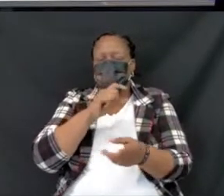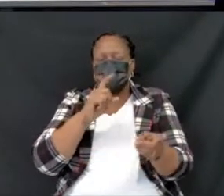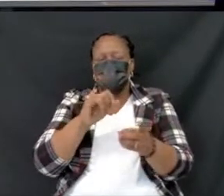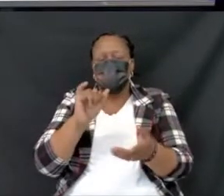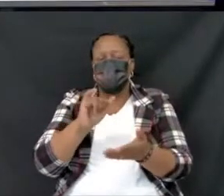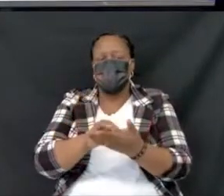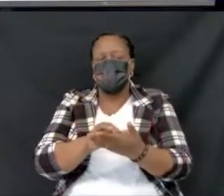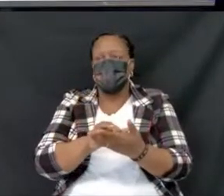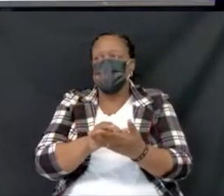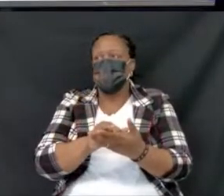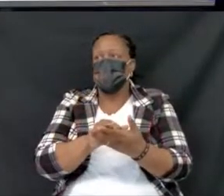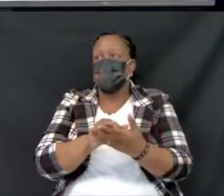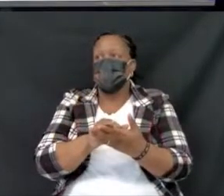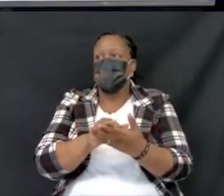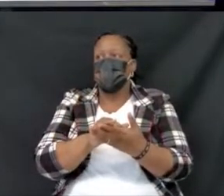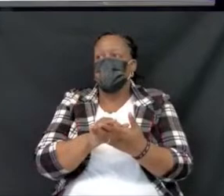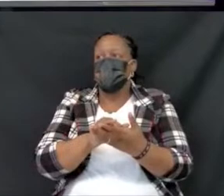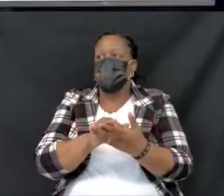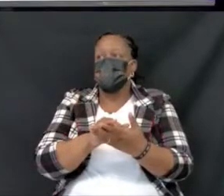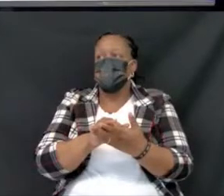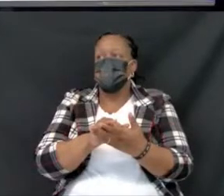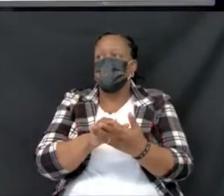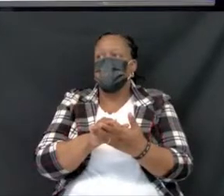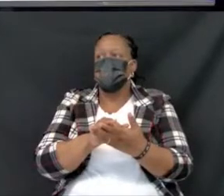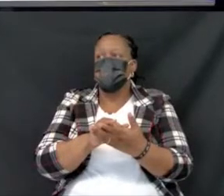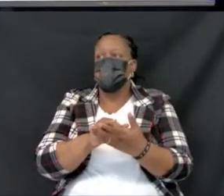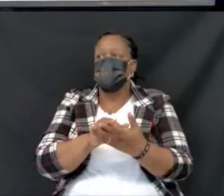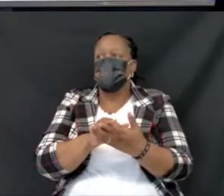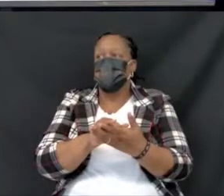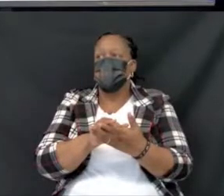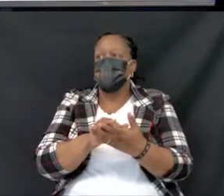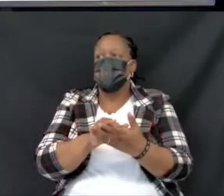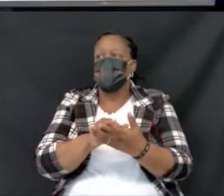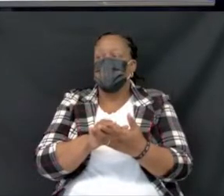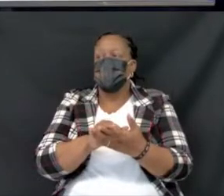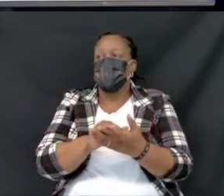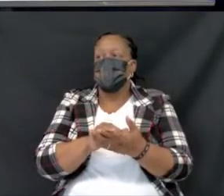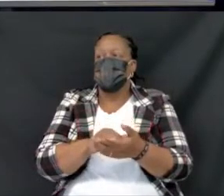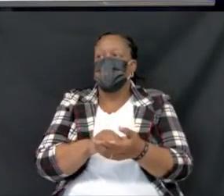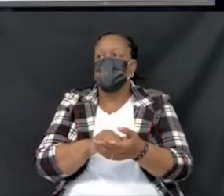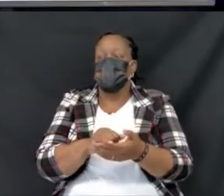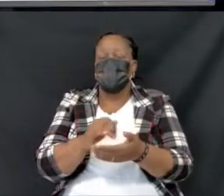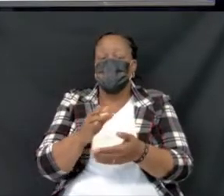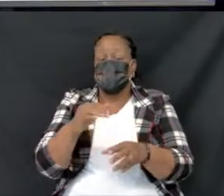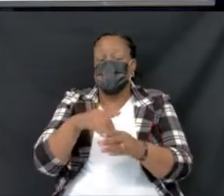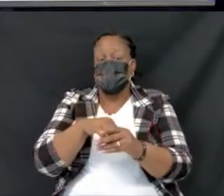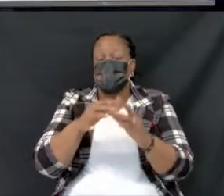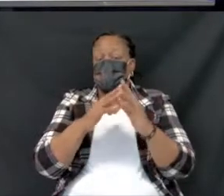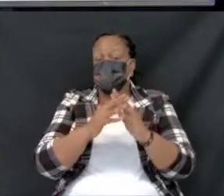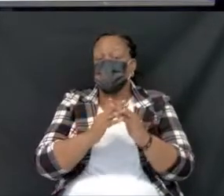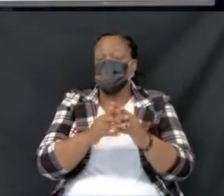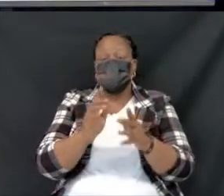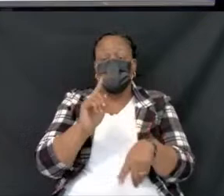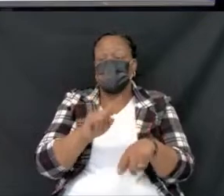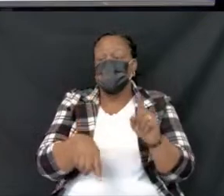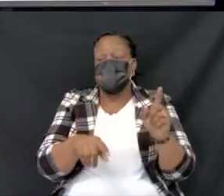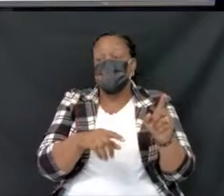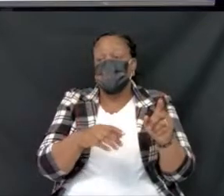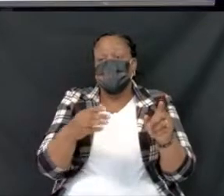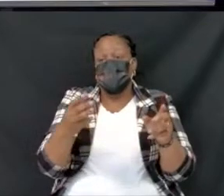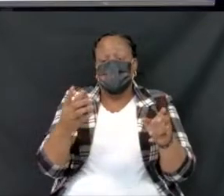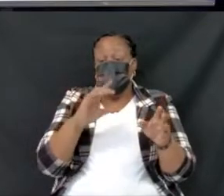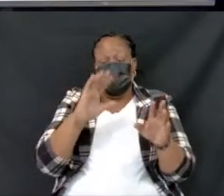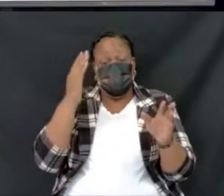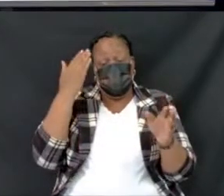to ascertain COVID-19 testing in some U.S. states. And so we've granted them permission to